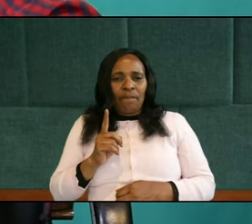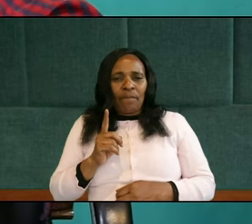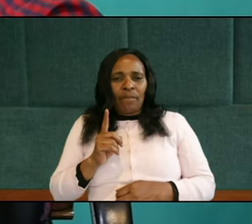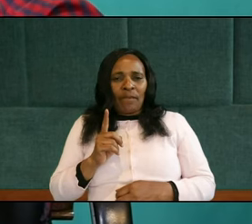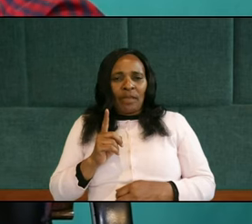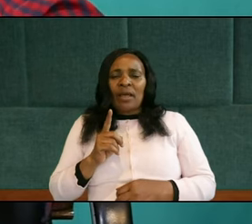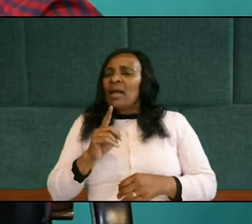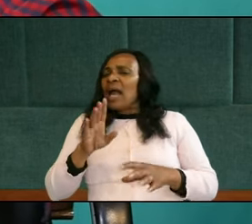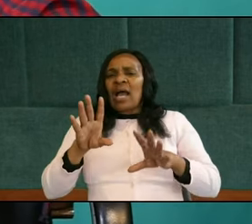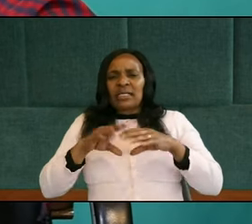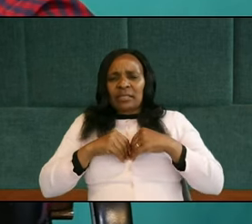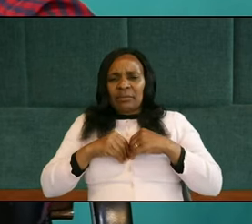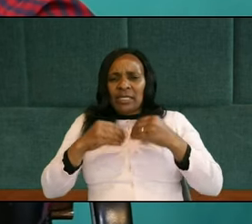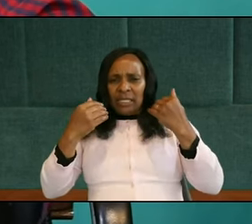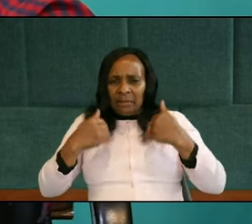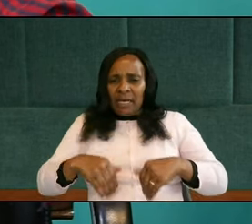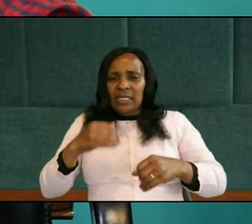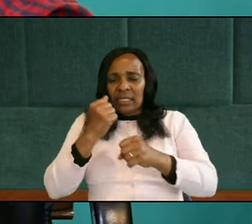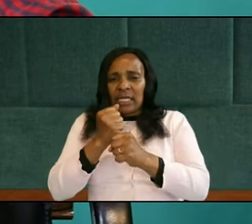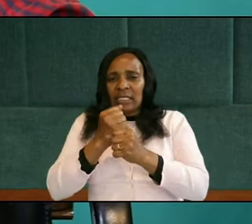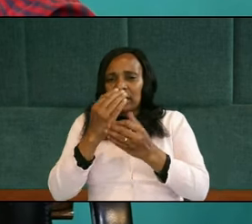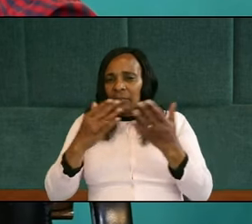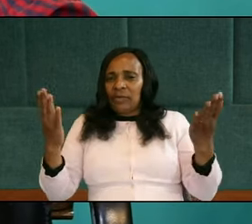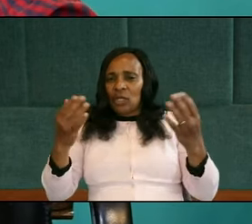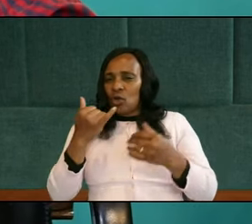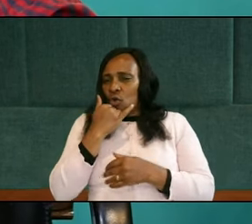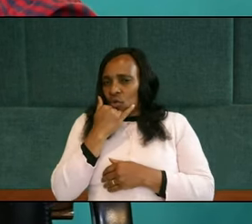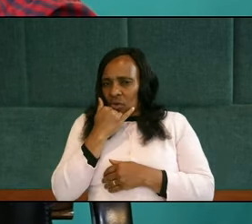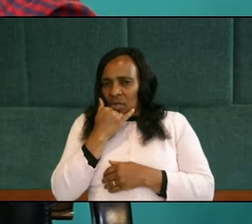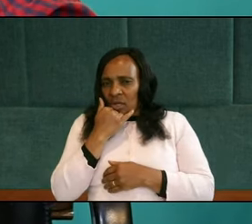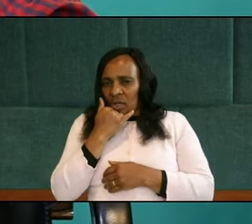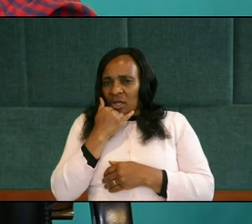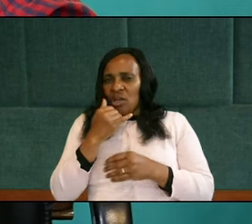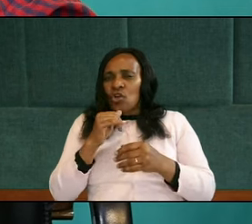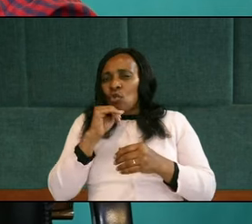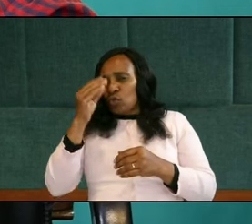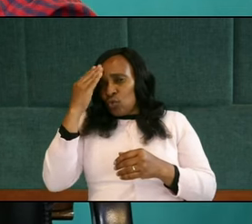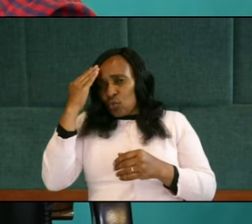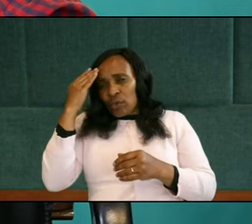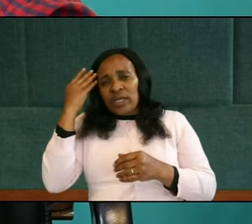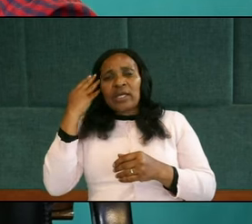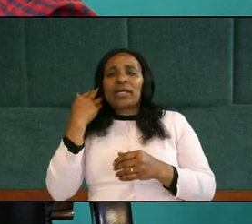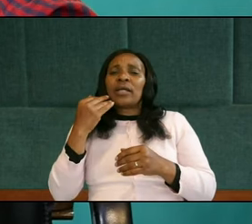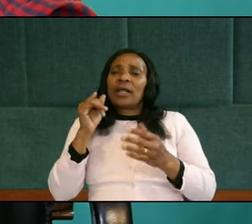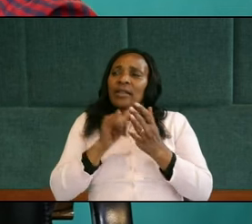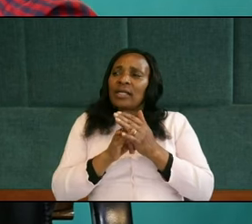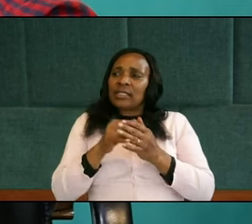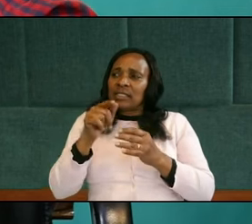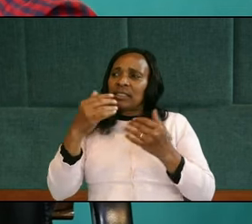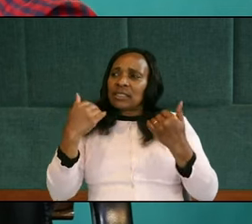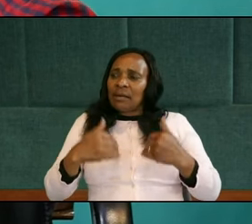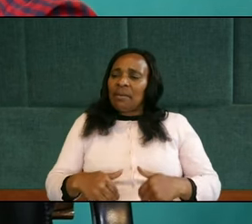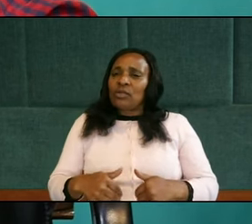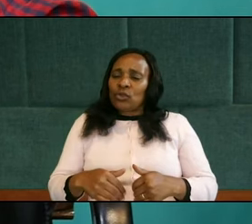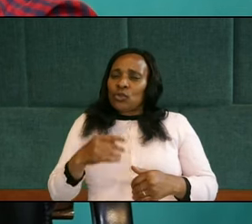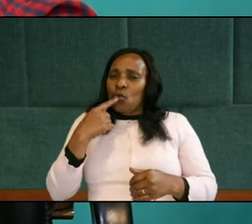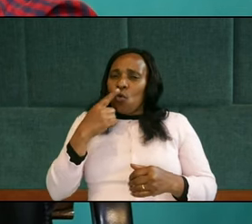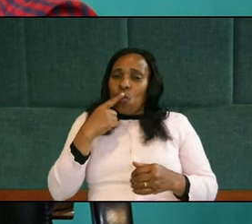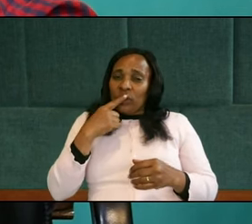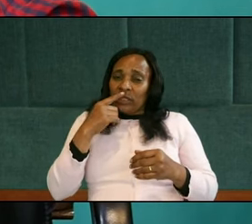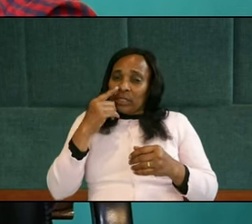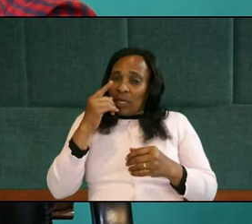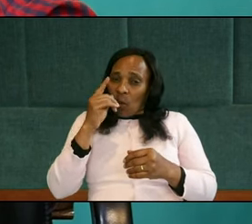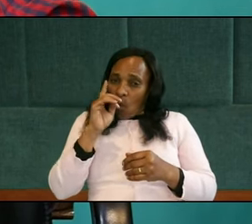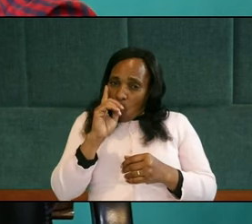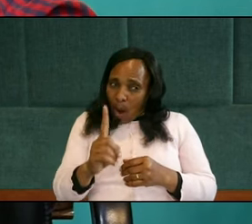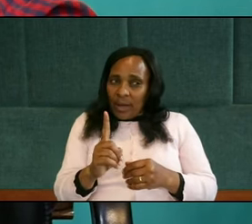he acknowledged that the person had done something wrong, not knowing that he was the person being referred to. Mm-hmm.